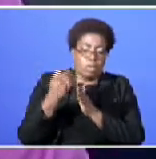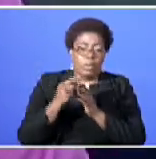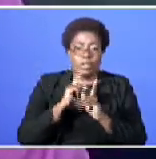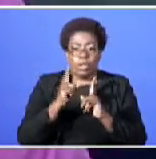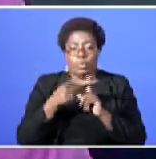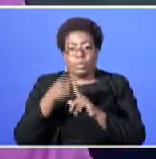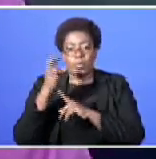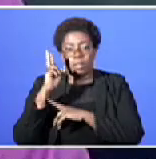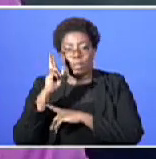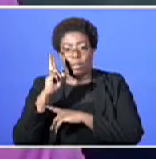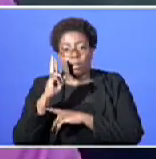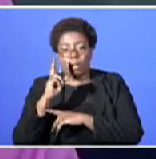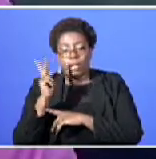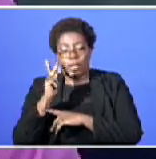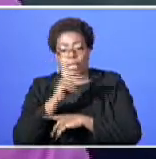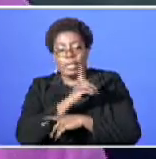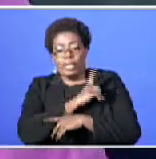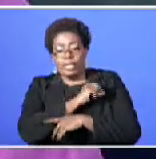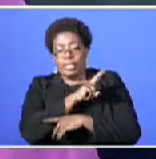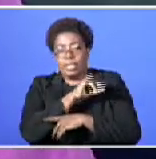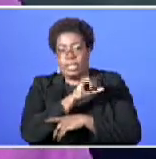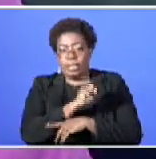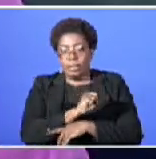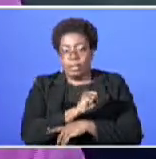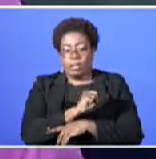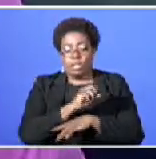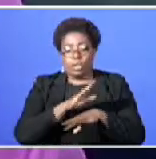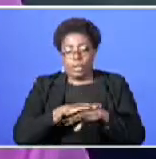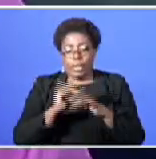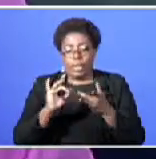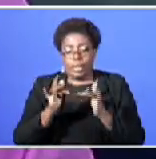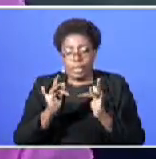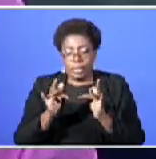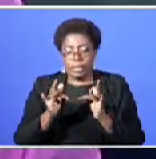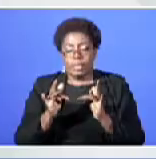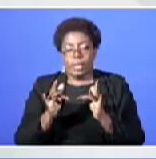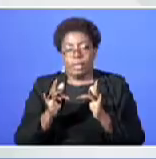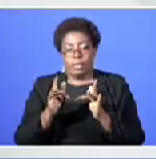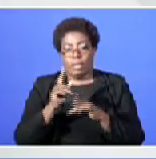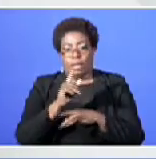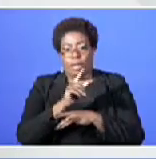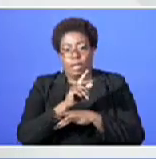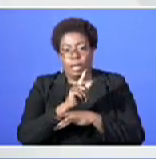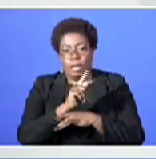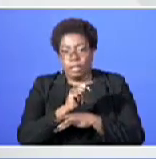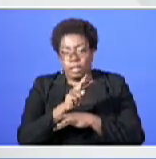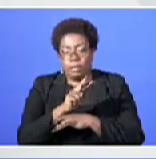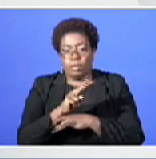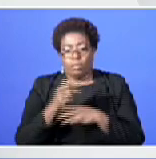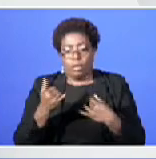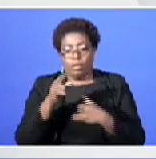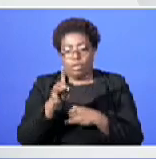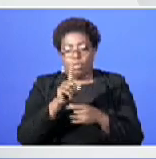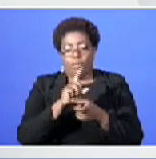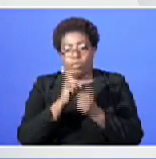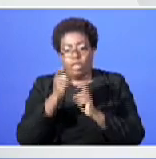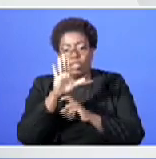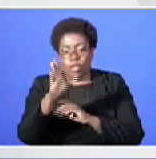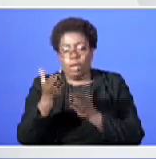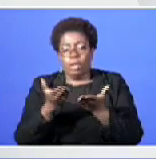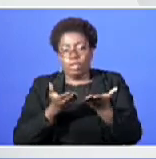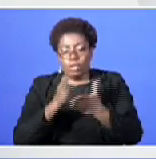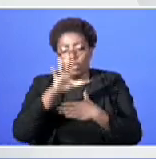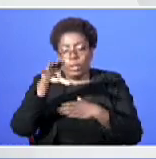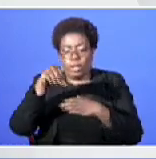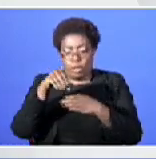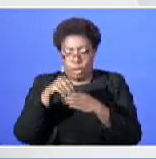Davies, CEO of Kanoo, which he operates an online platform. Have you now adjusted your services to include